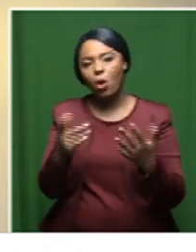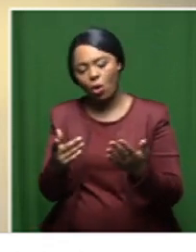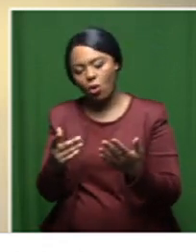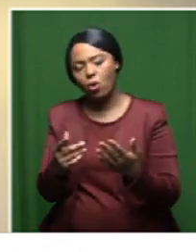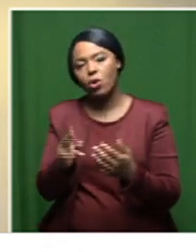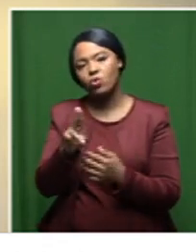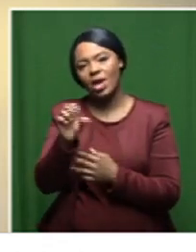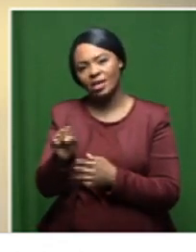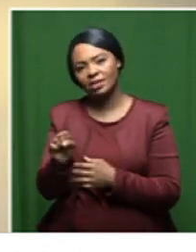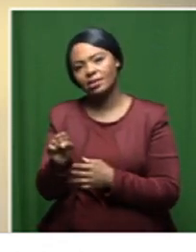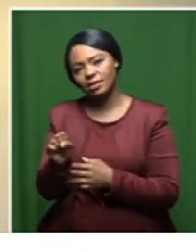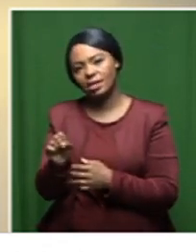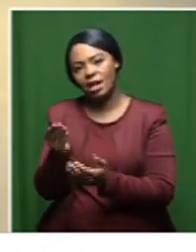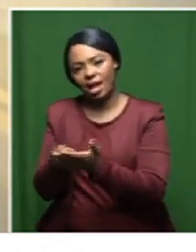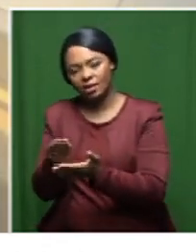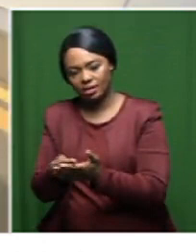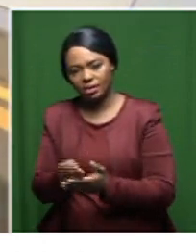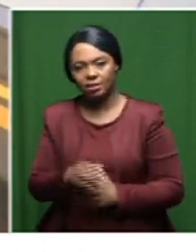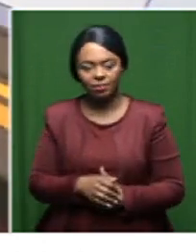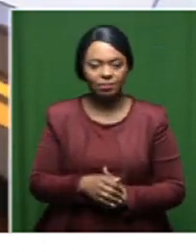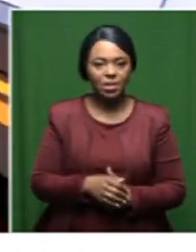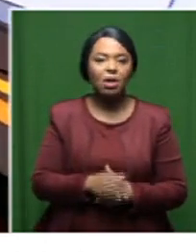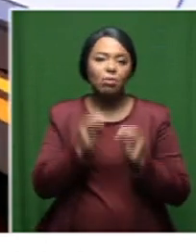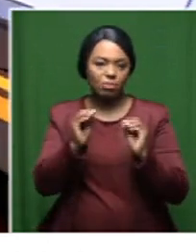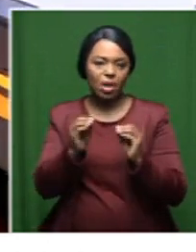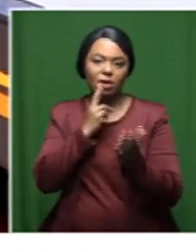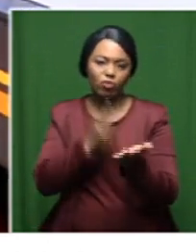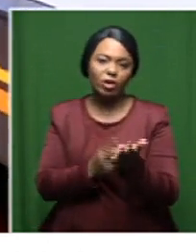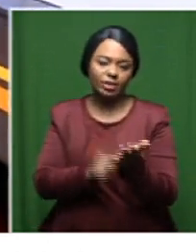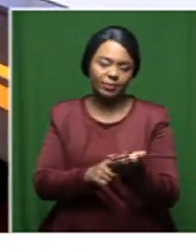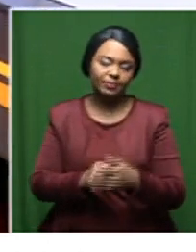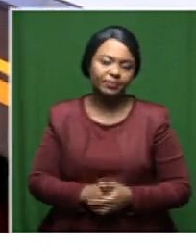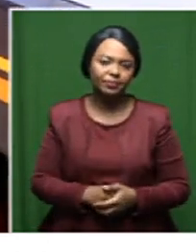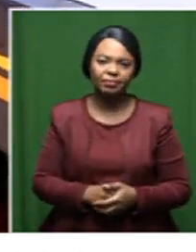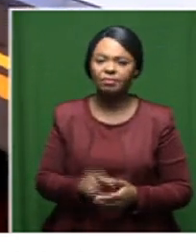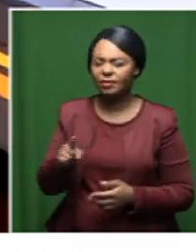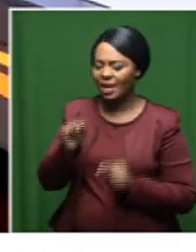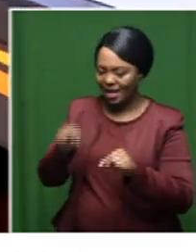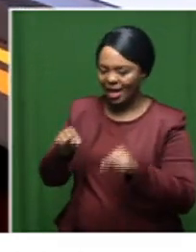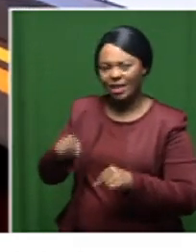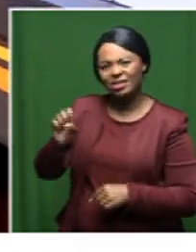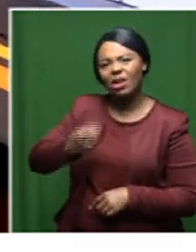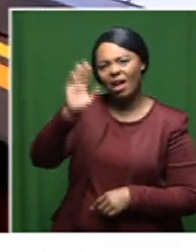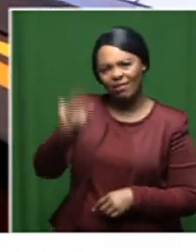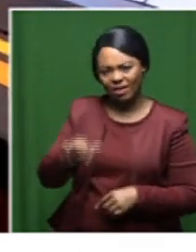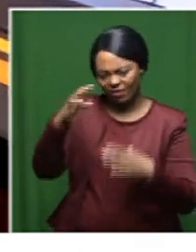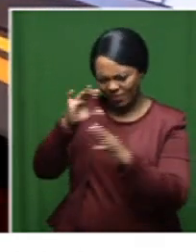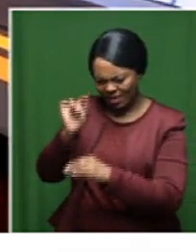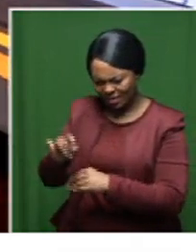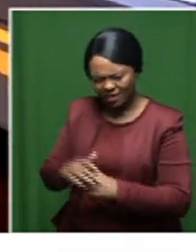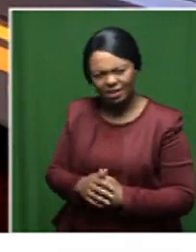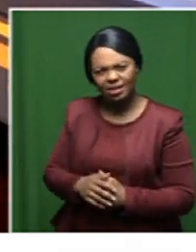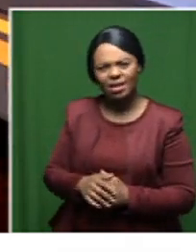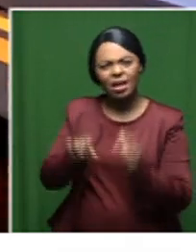currency. I want to talk about a little bit about publishing in South Africa. I mean, what is the state of publishing in South Africa,